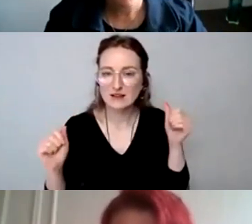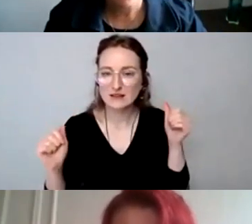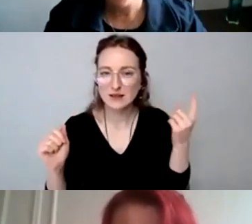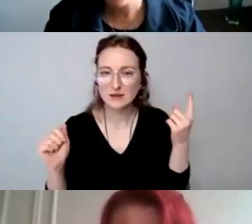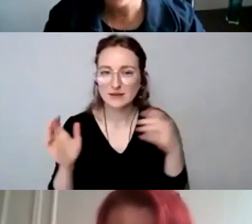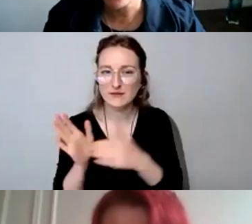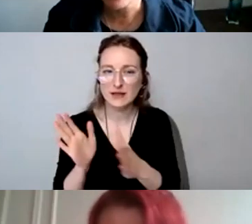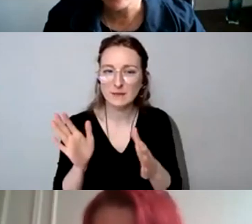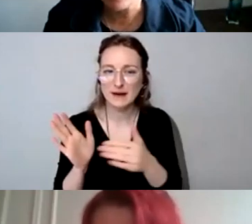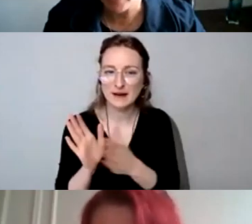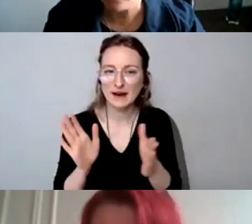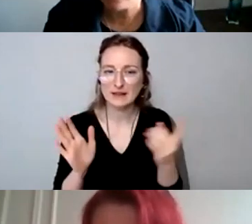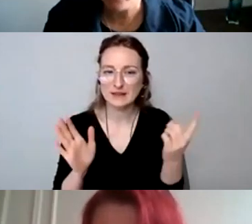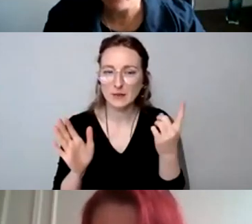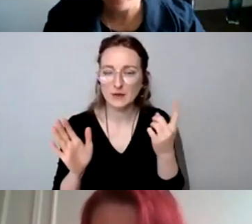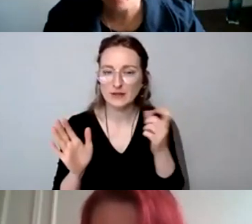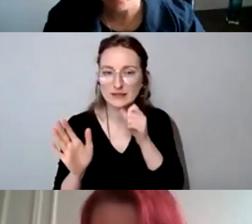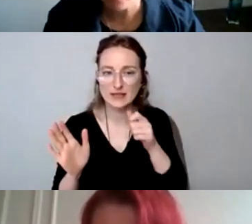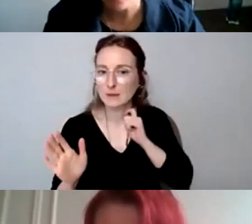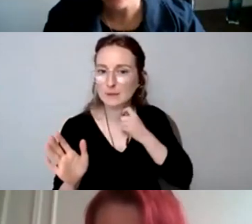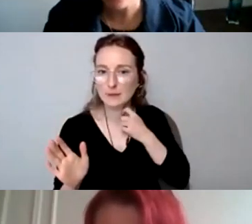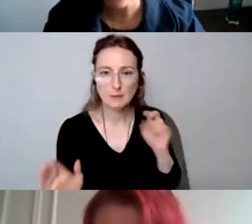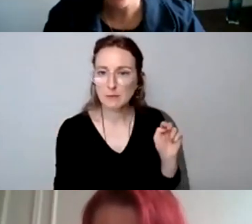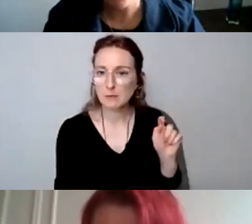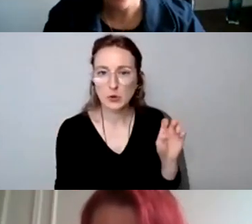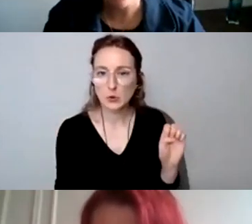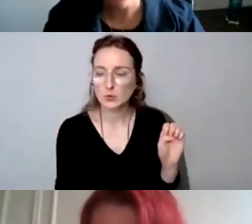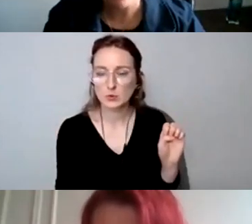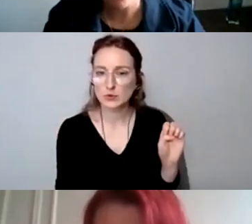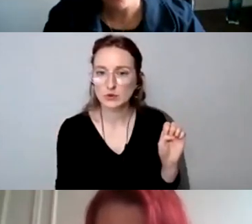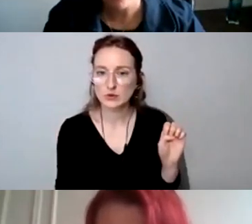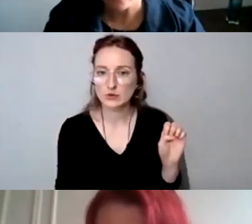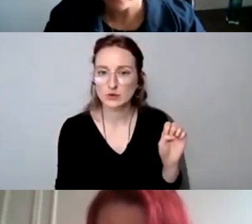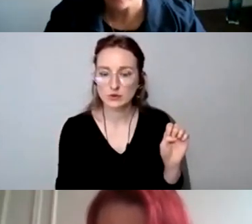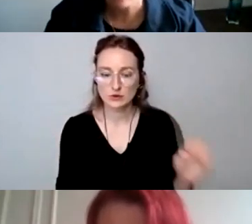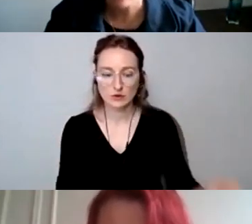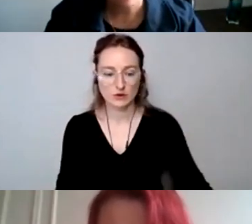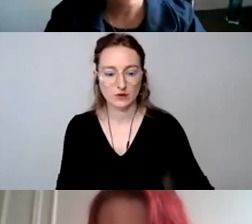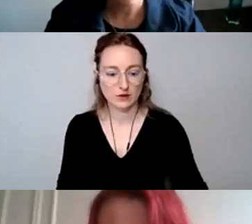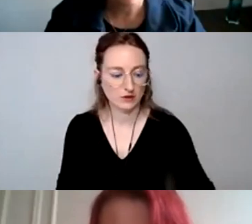The sound is, there's a really bad reverb. There's a really bad need to turn off one of the mics.